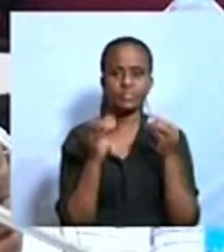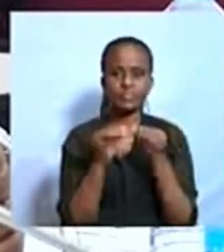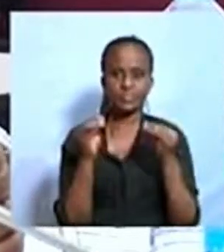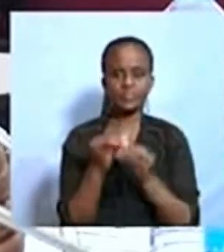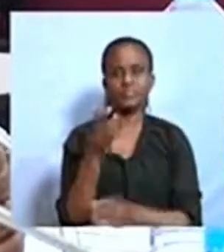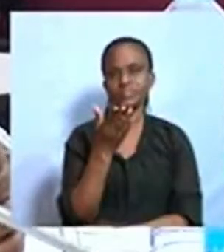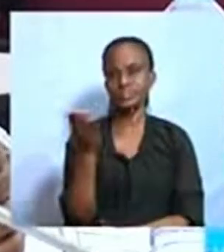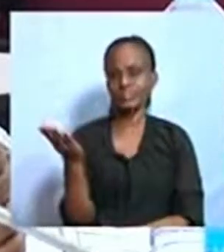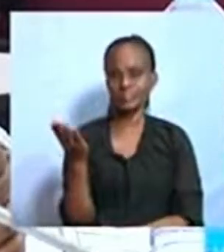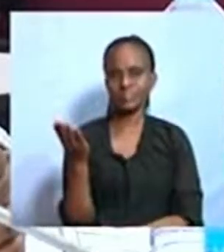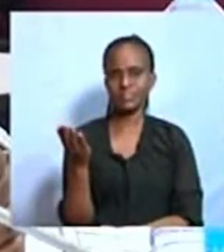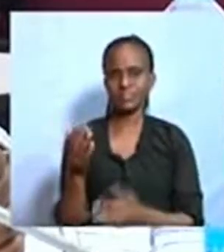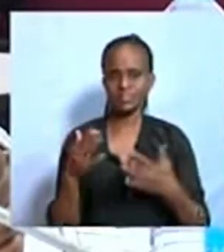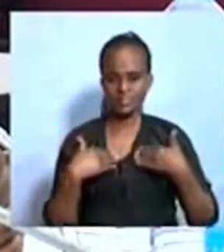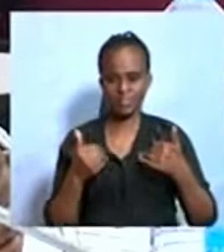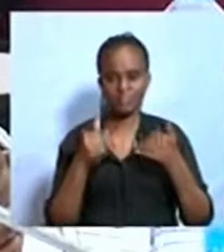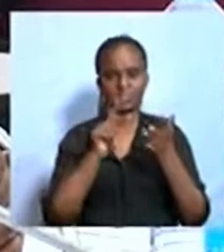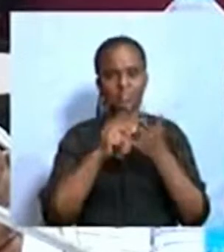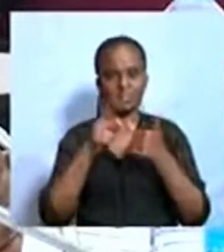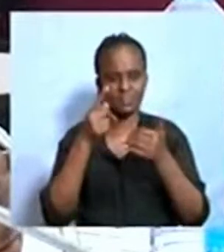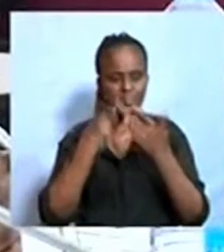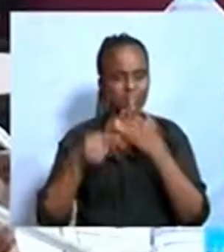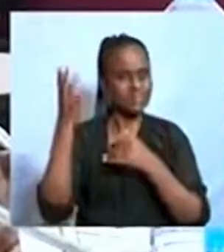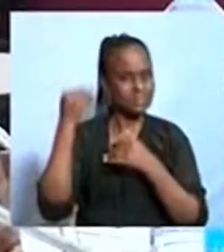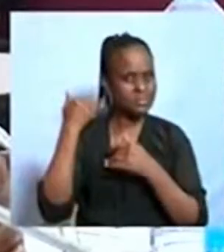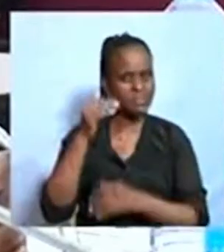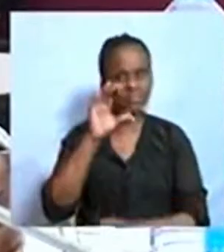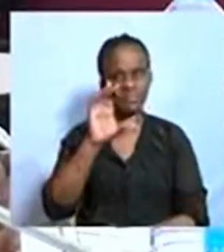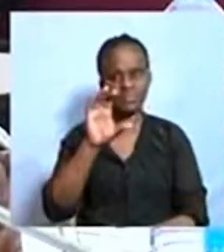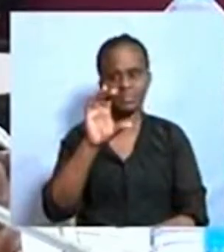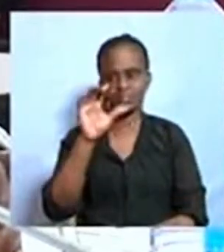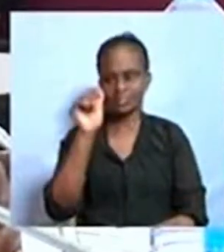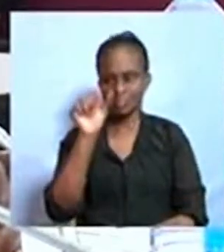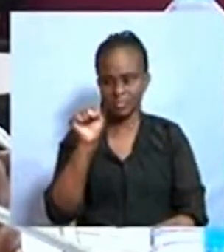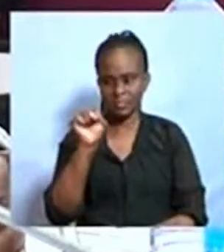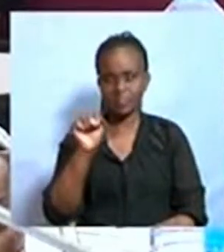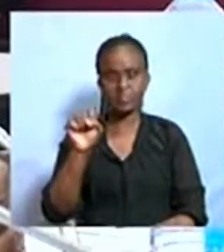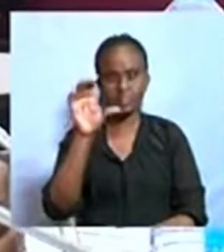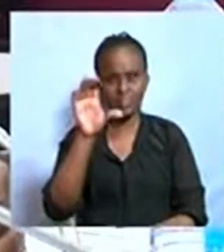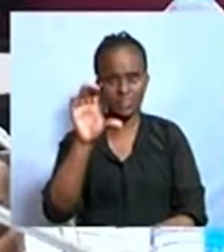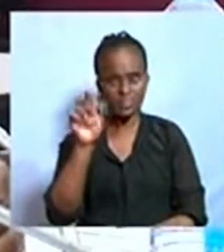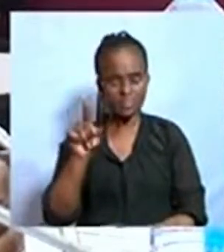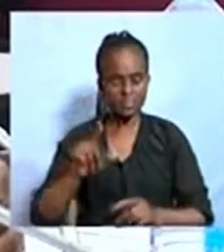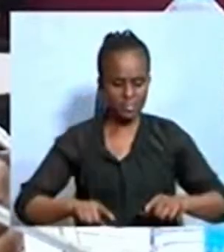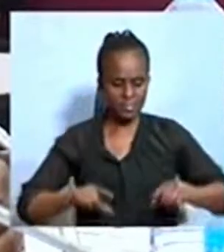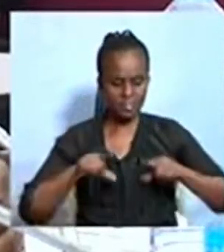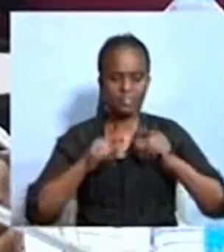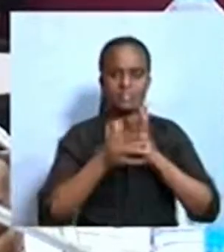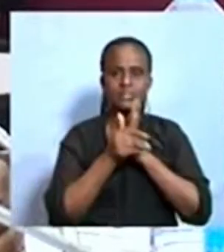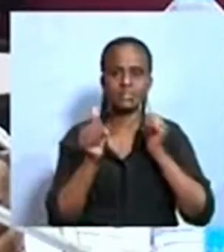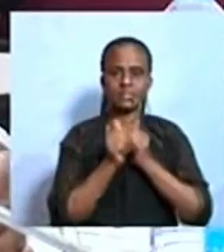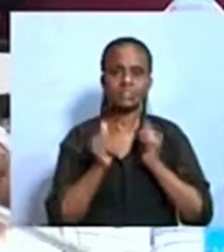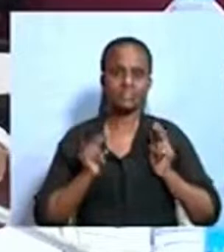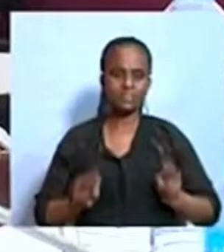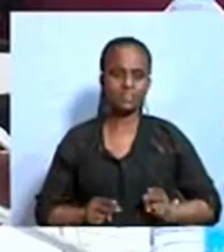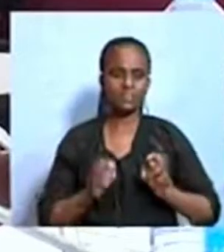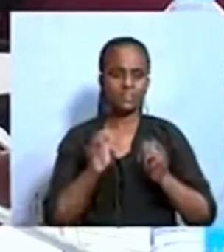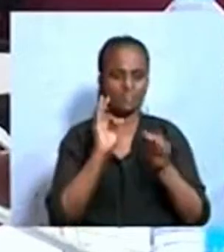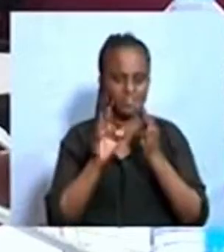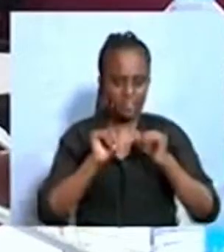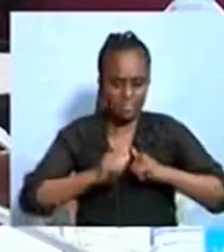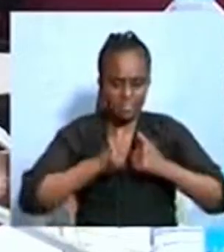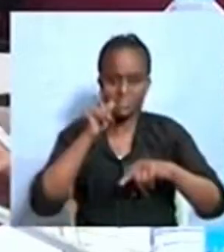the health program that was previously called CSC. It's now Life Skills and Health Education. If we